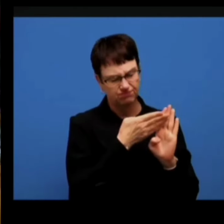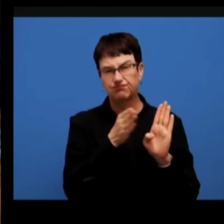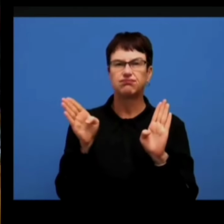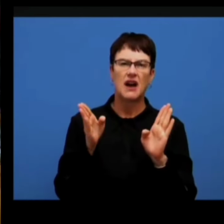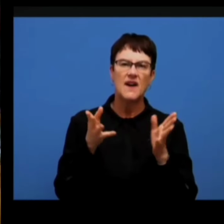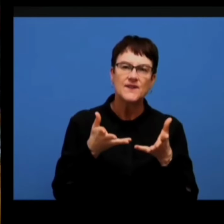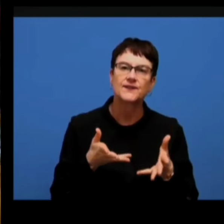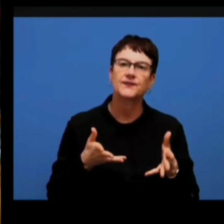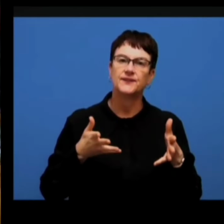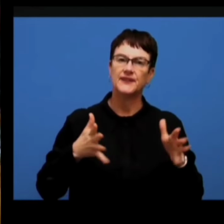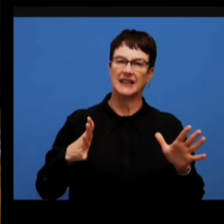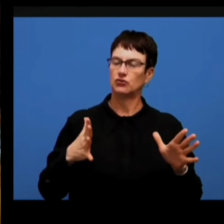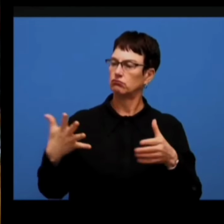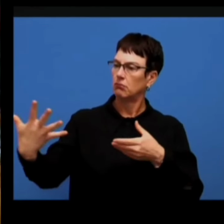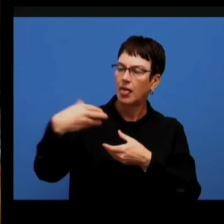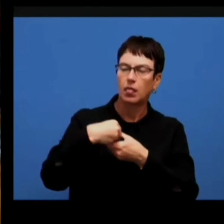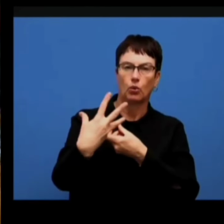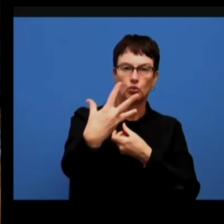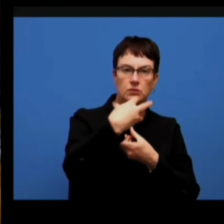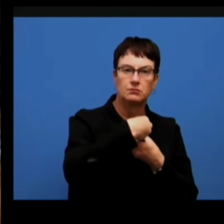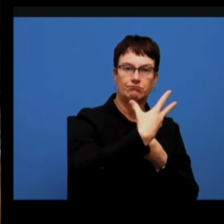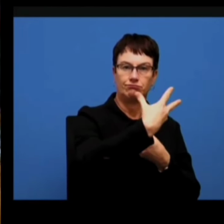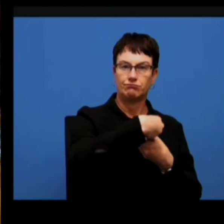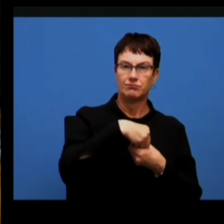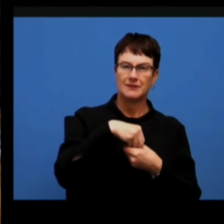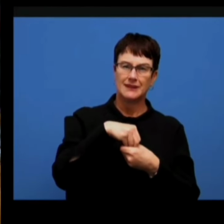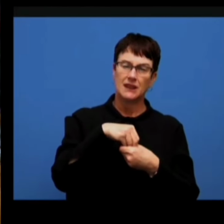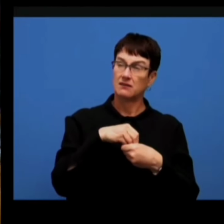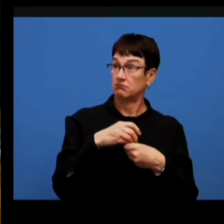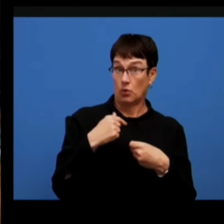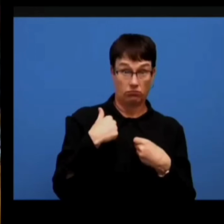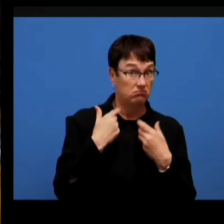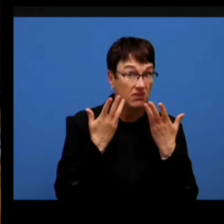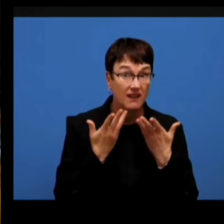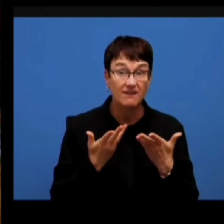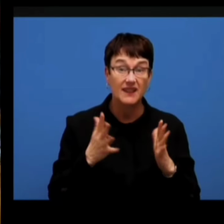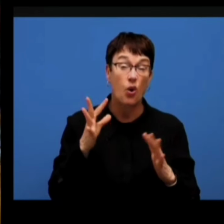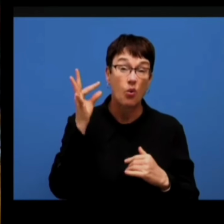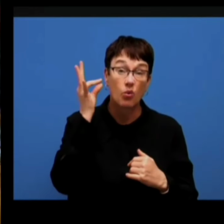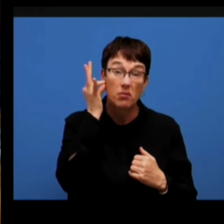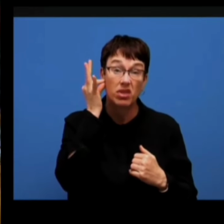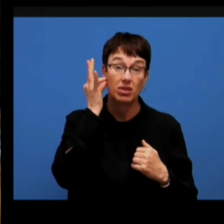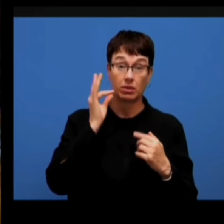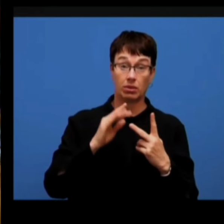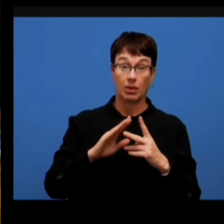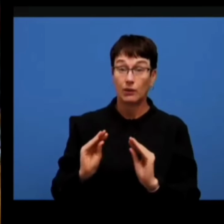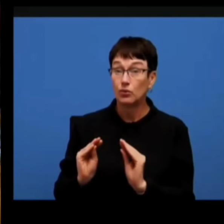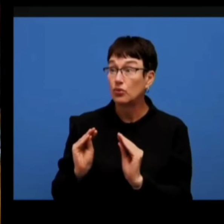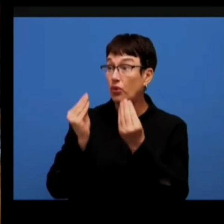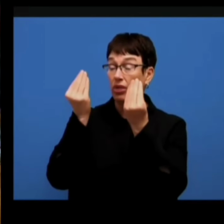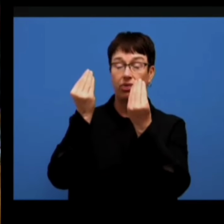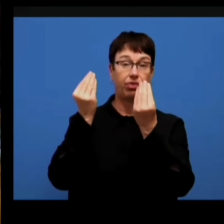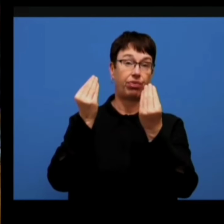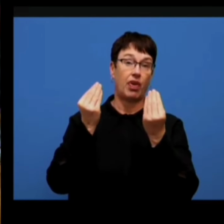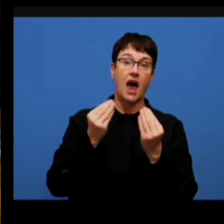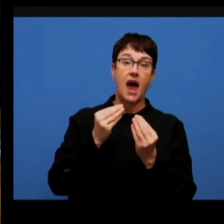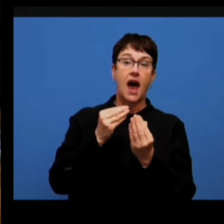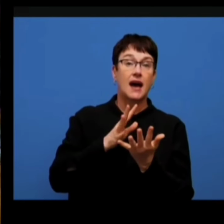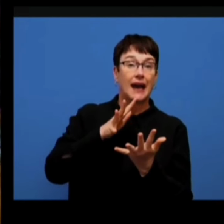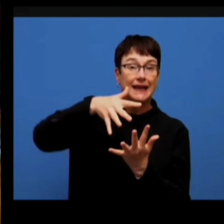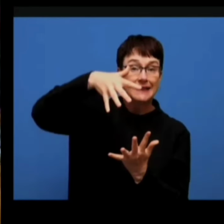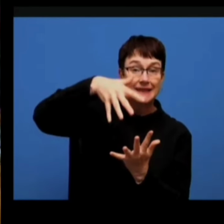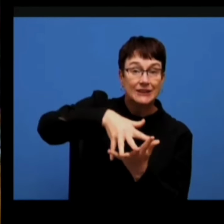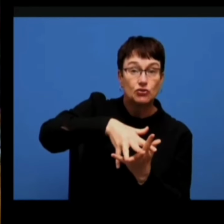Sadly, when we look at the international environment as we approach the 25th anniversary next year of